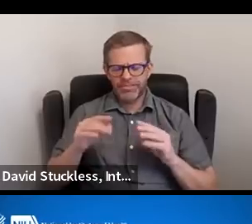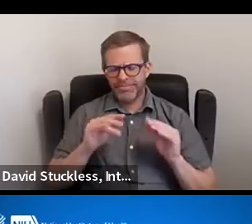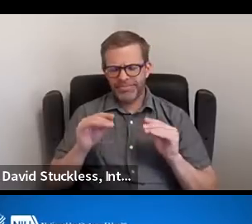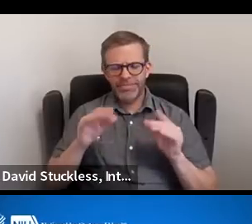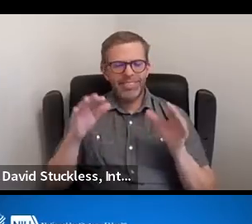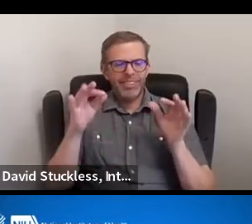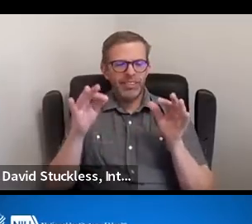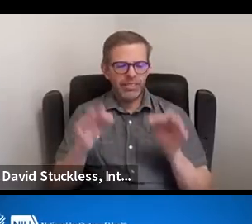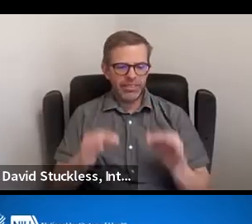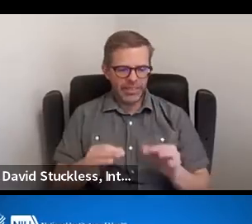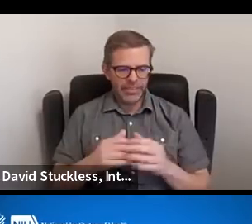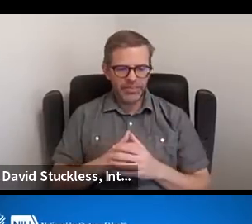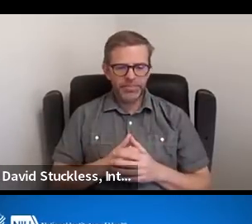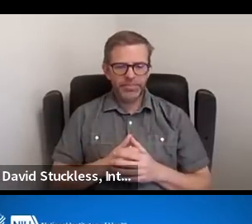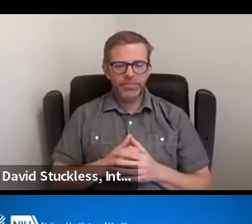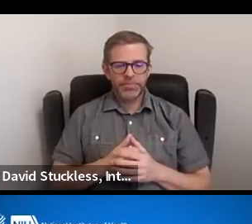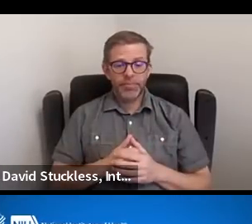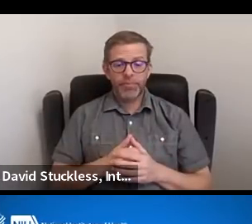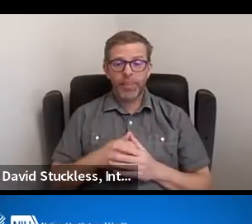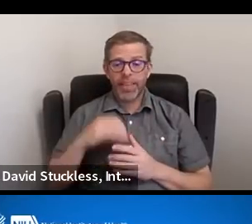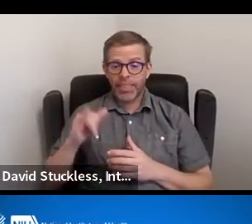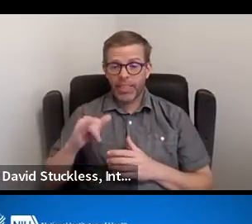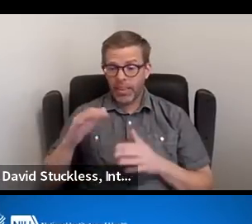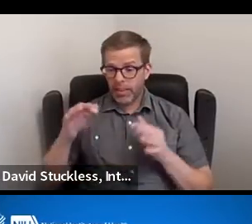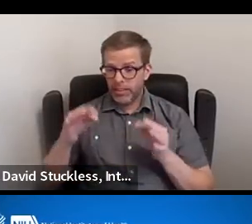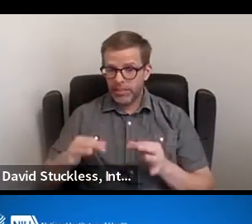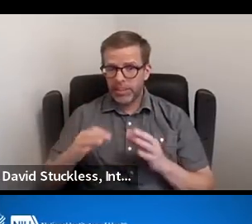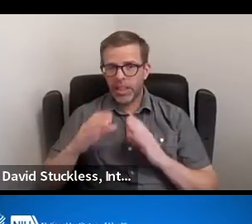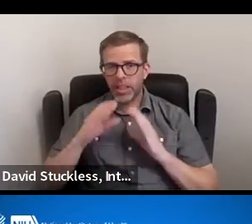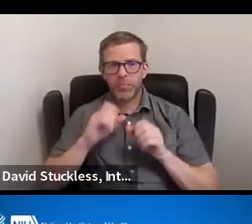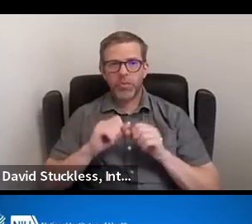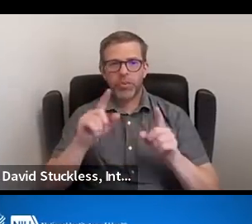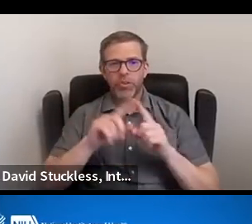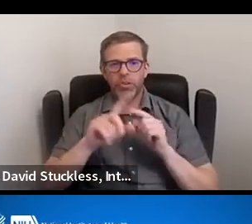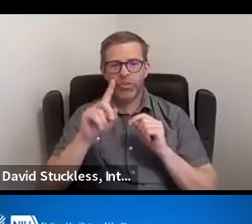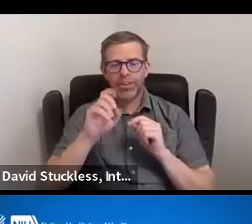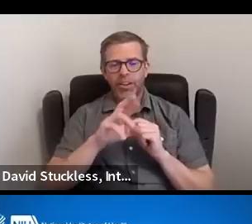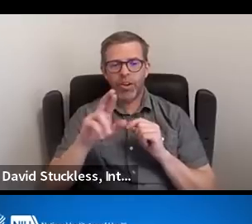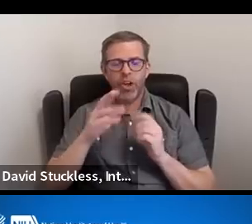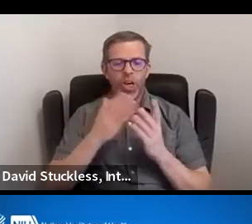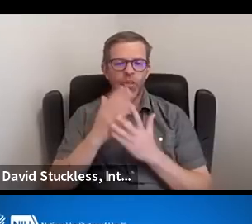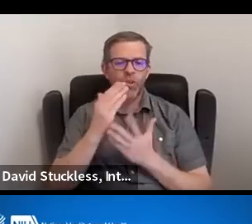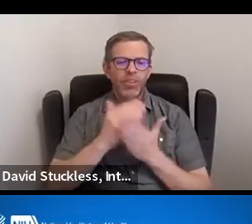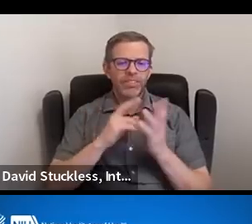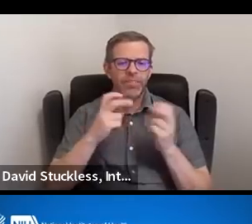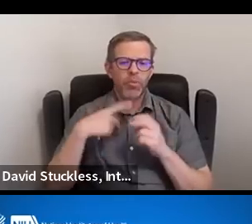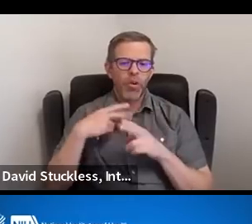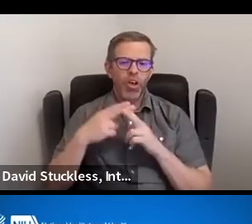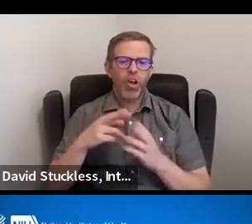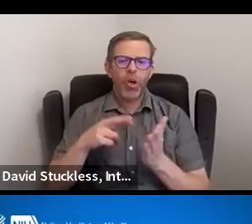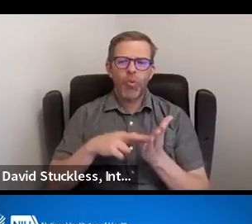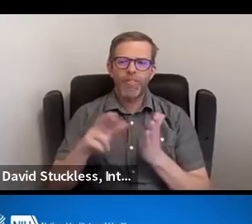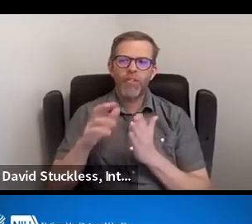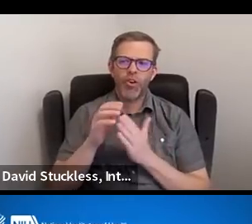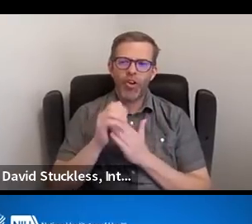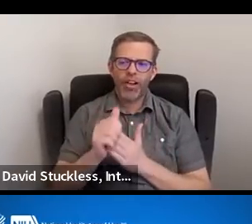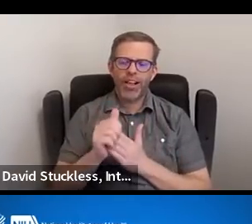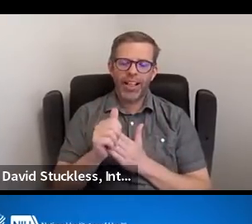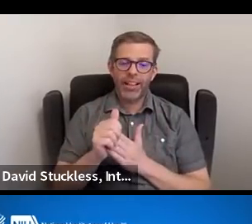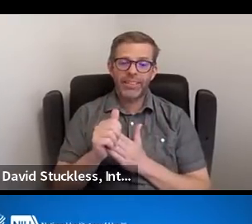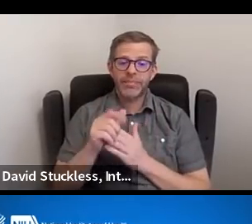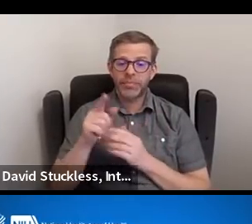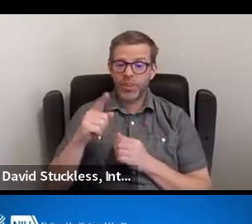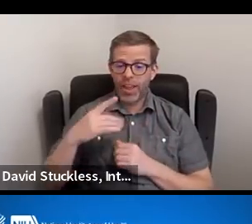They communicate that to DRR through a list of topics that we call referral guidelines. And once